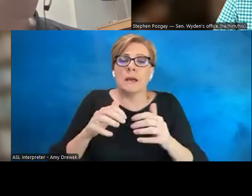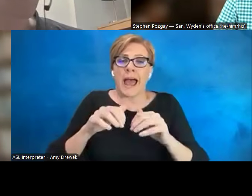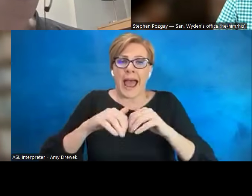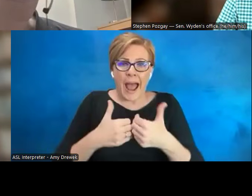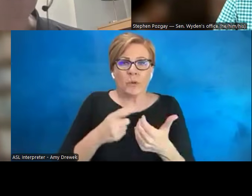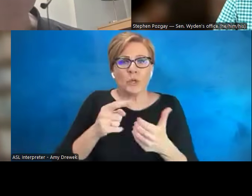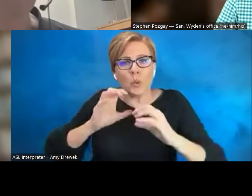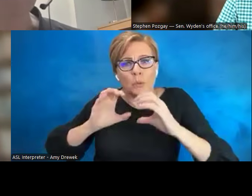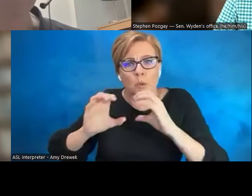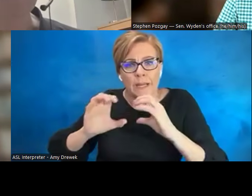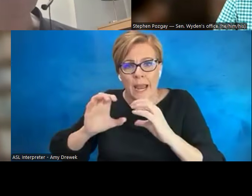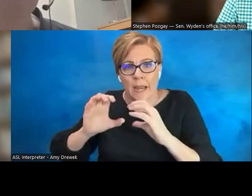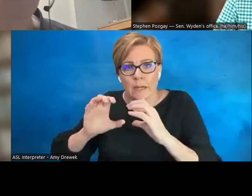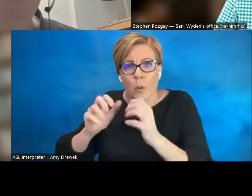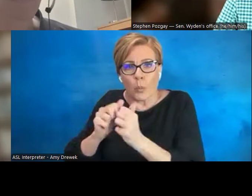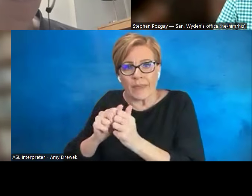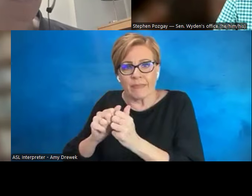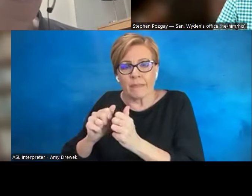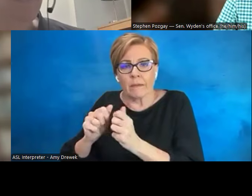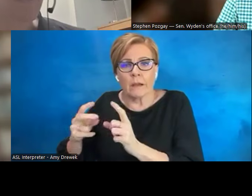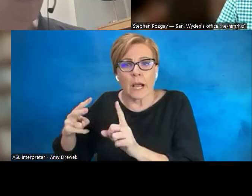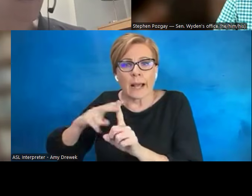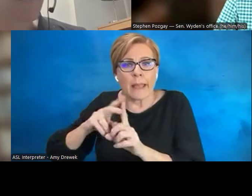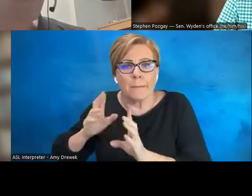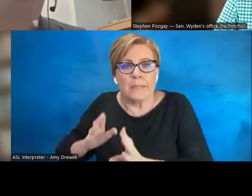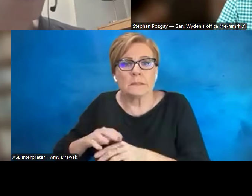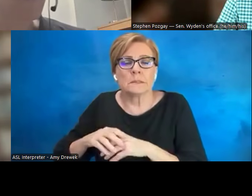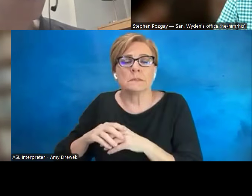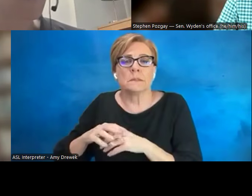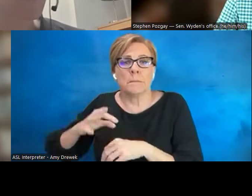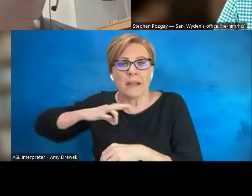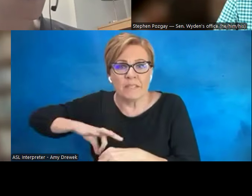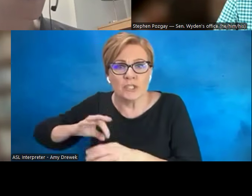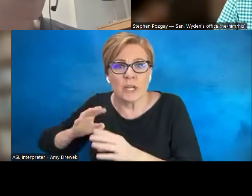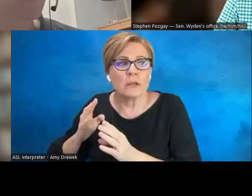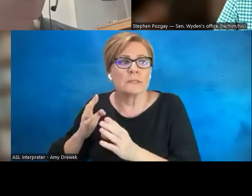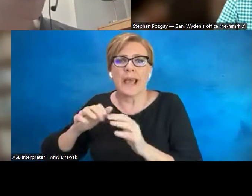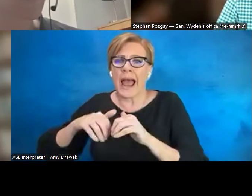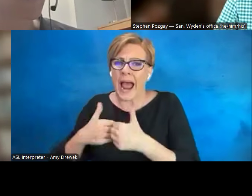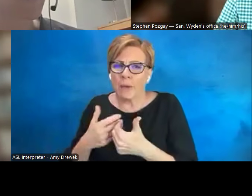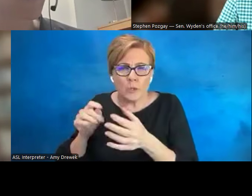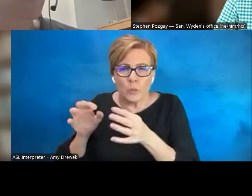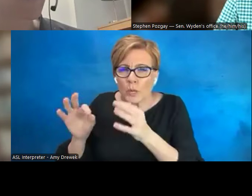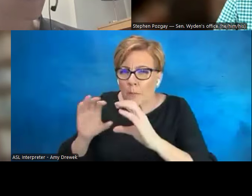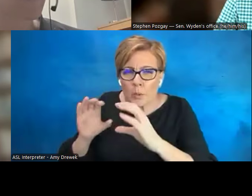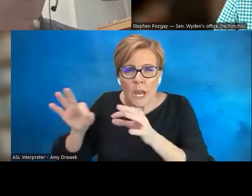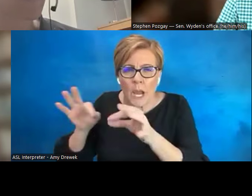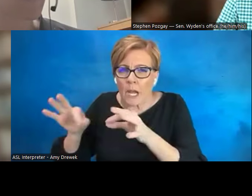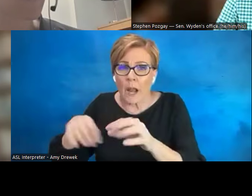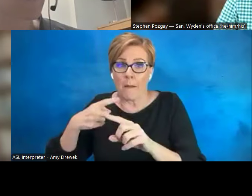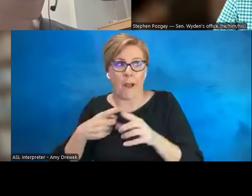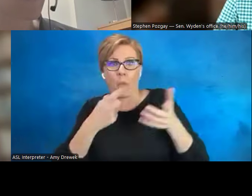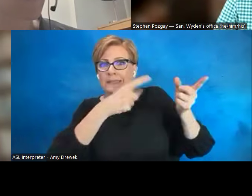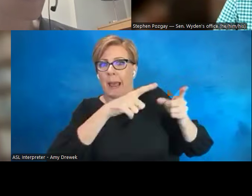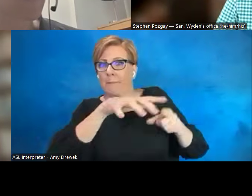and beneficiaries. When you're talking with clients, how would you recommend advocates communicate with their clients in a way